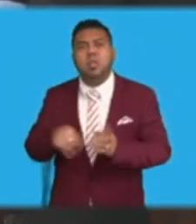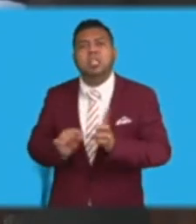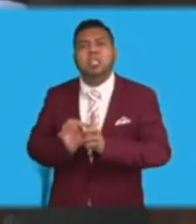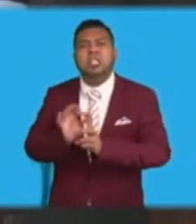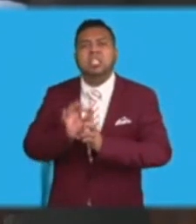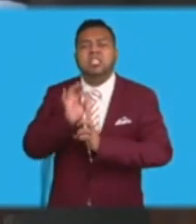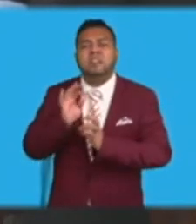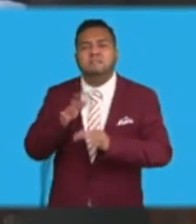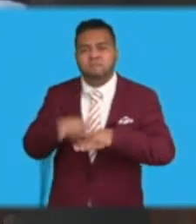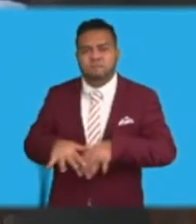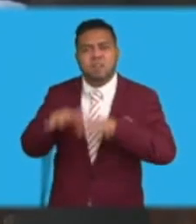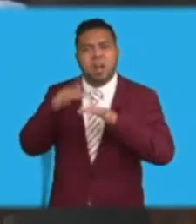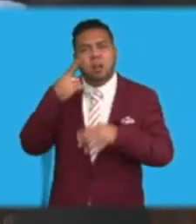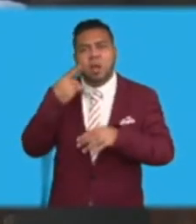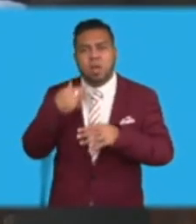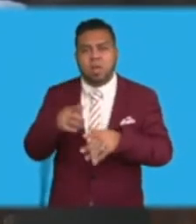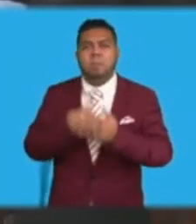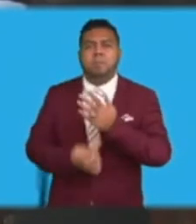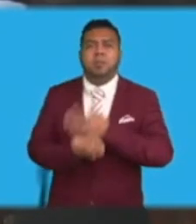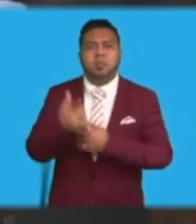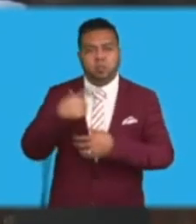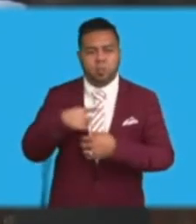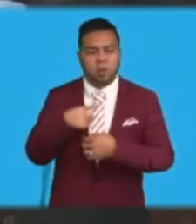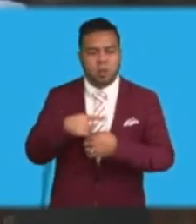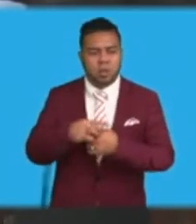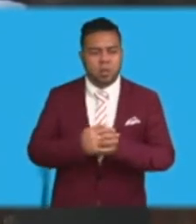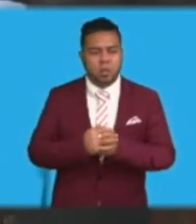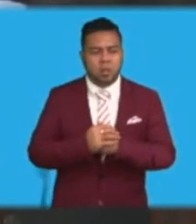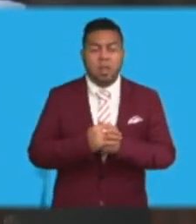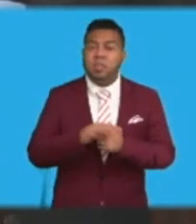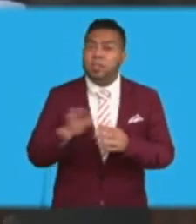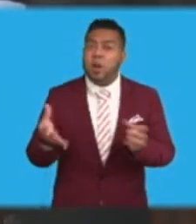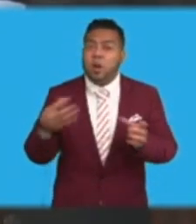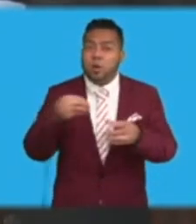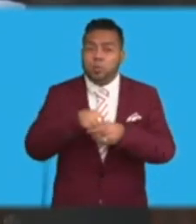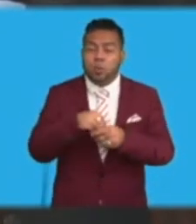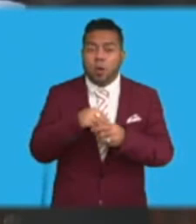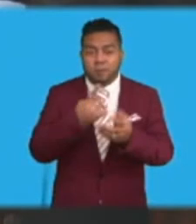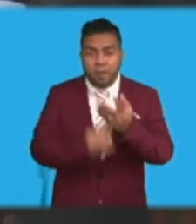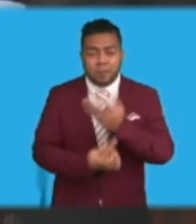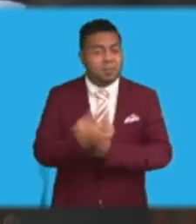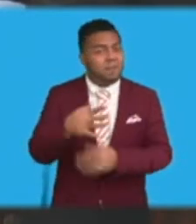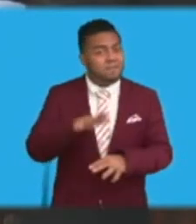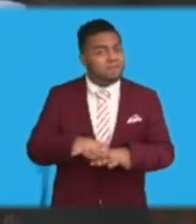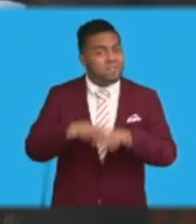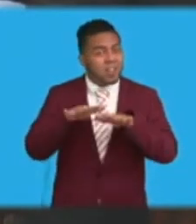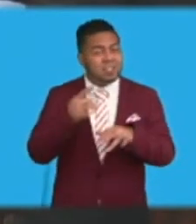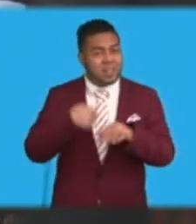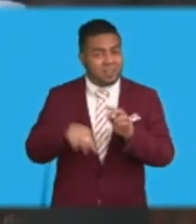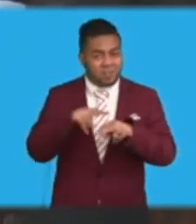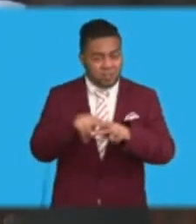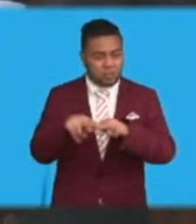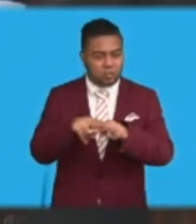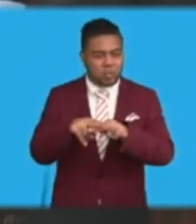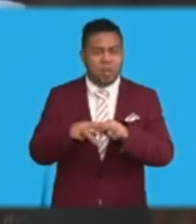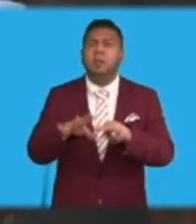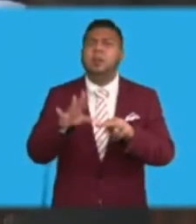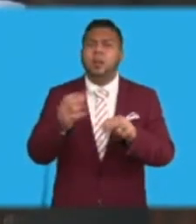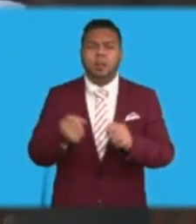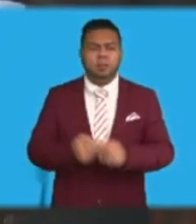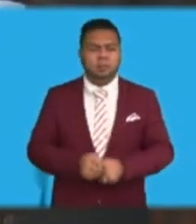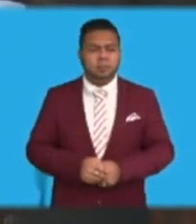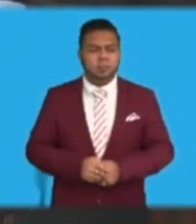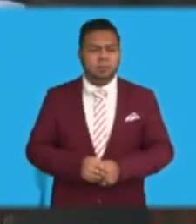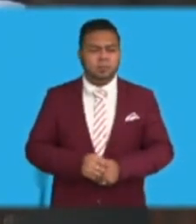Madam Speaker, the consequences of flooding in Fiji in terms of land use are strongly influenced by